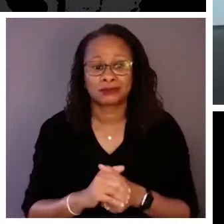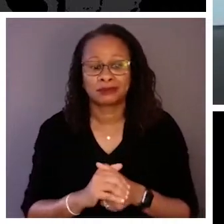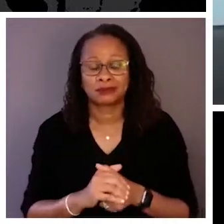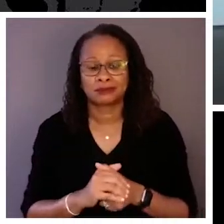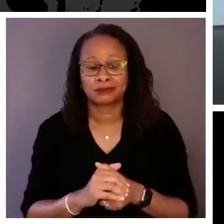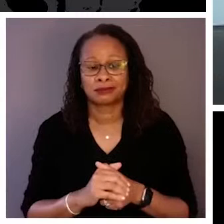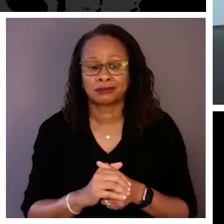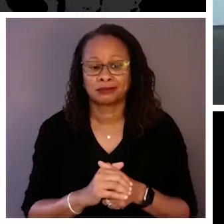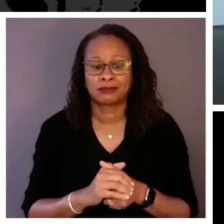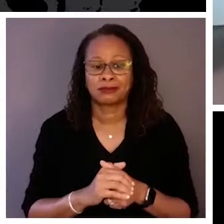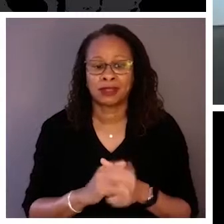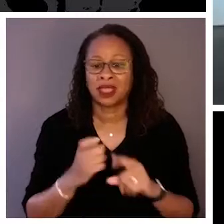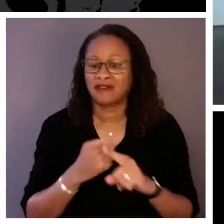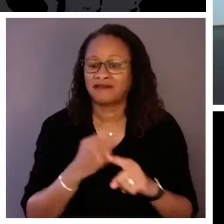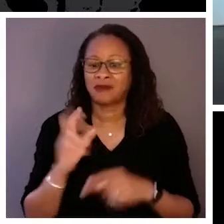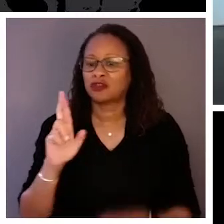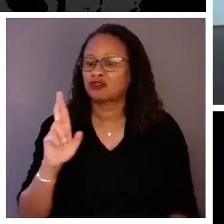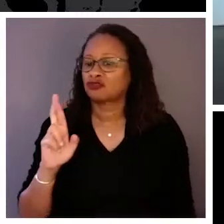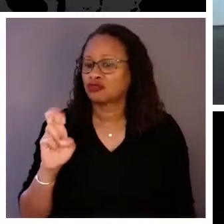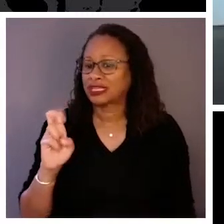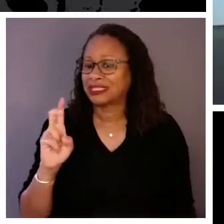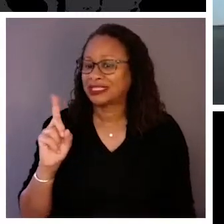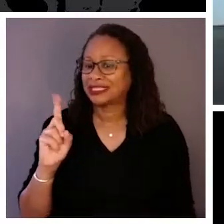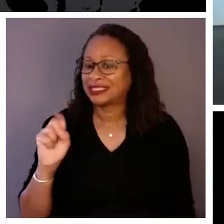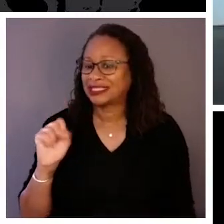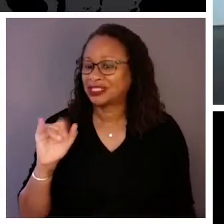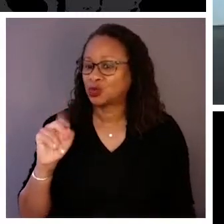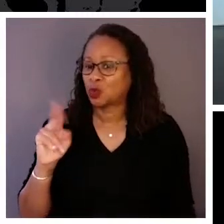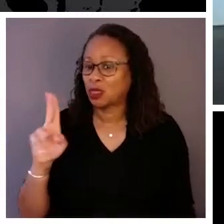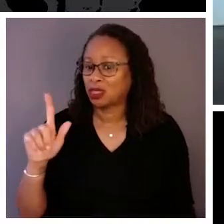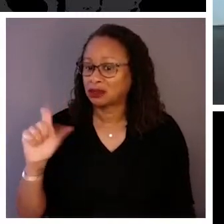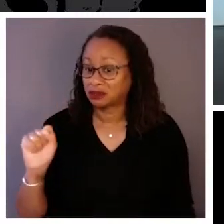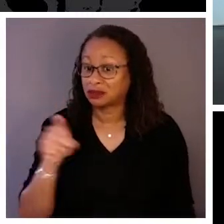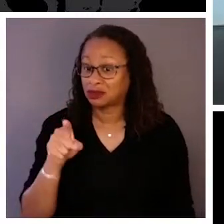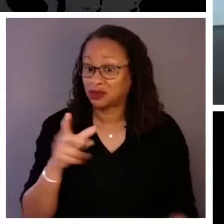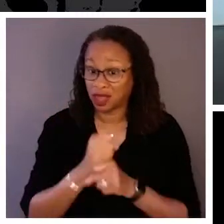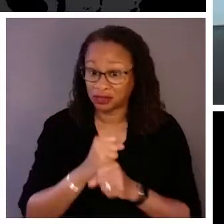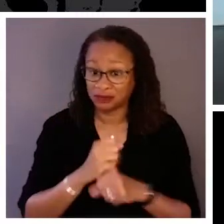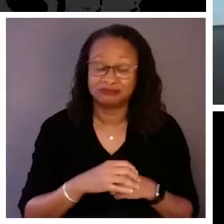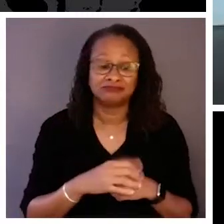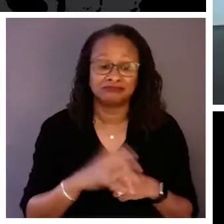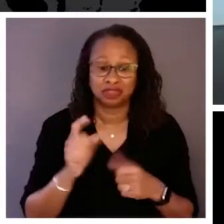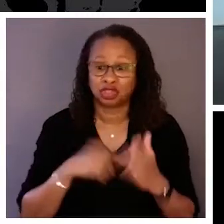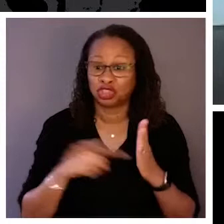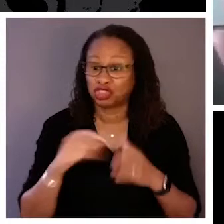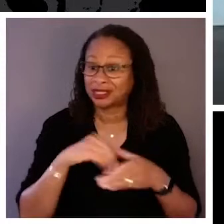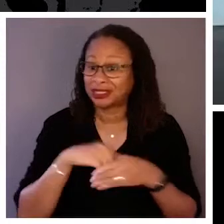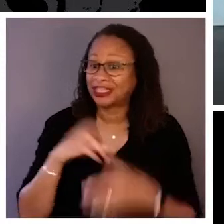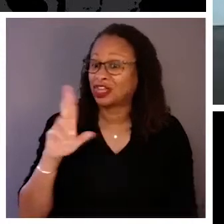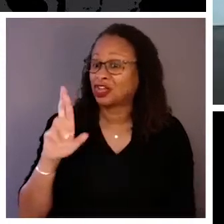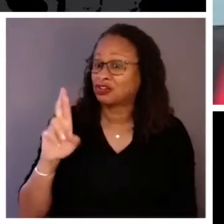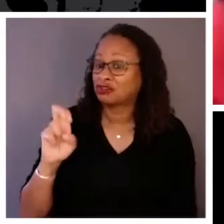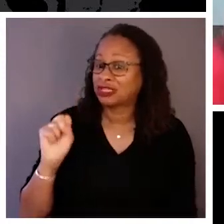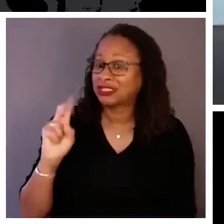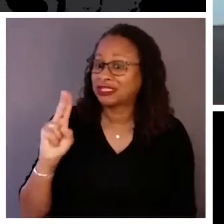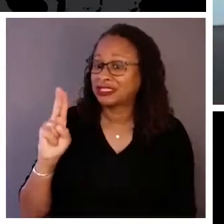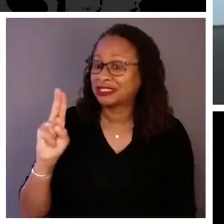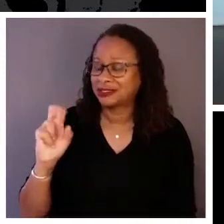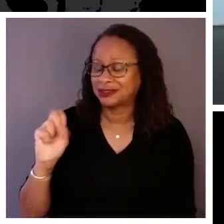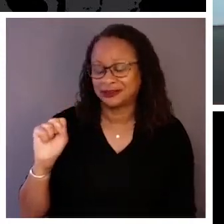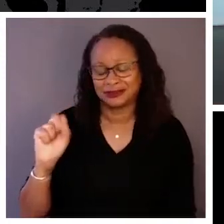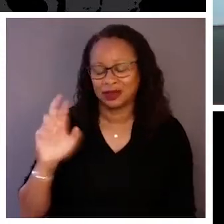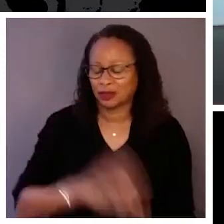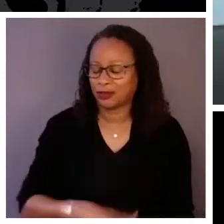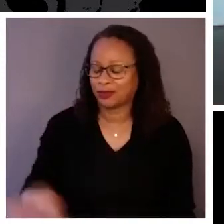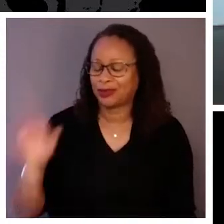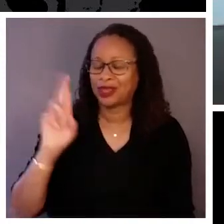the residuals that you've gotten. You can always check in the residuals vault. You know, you go in and you read them all and